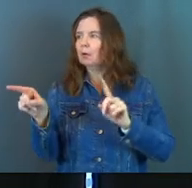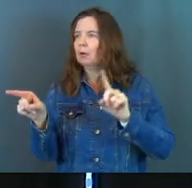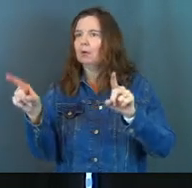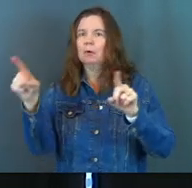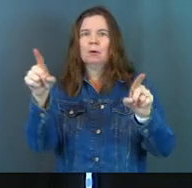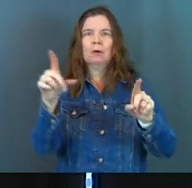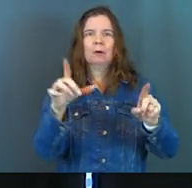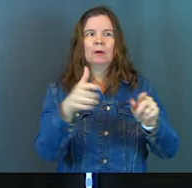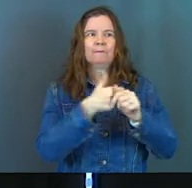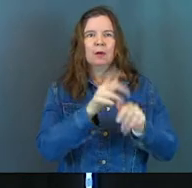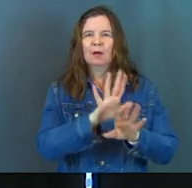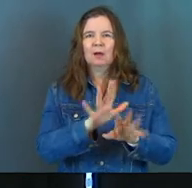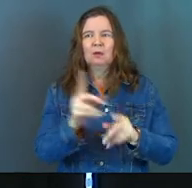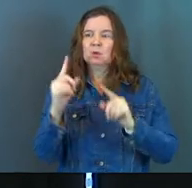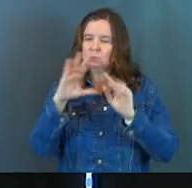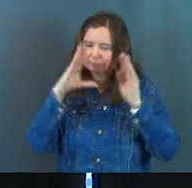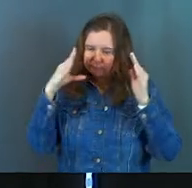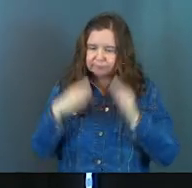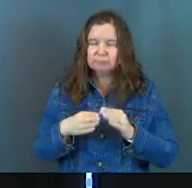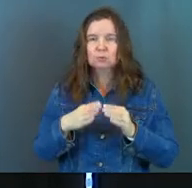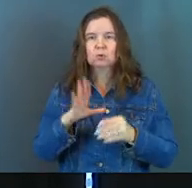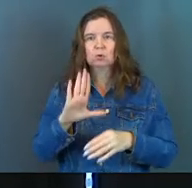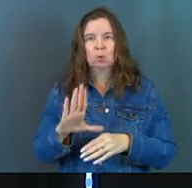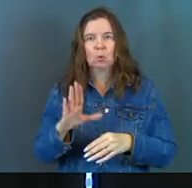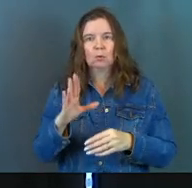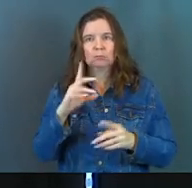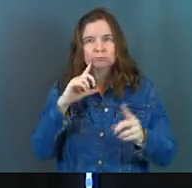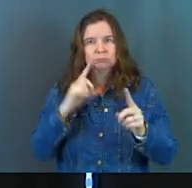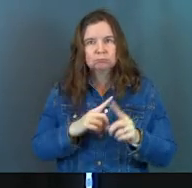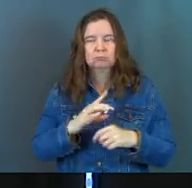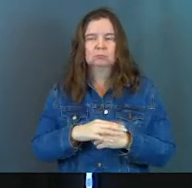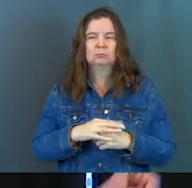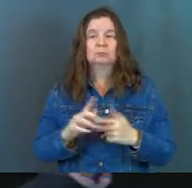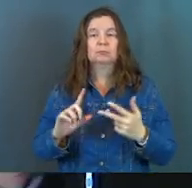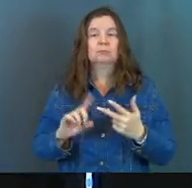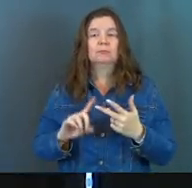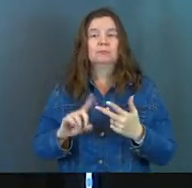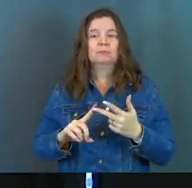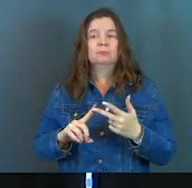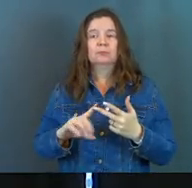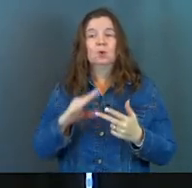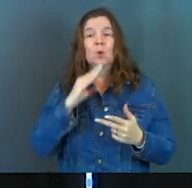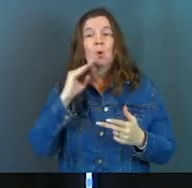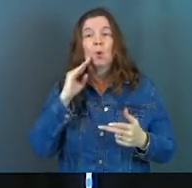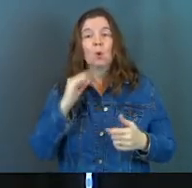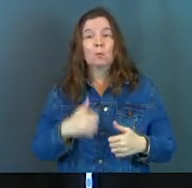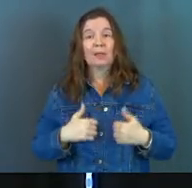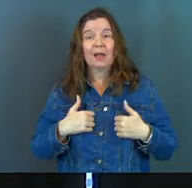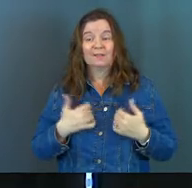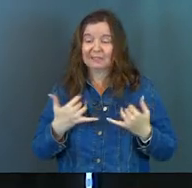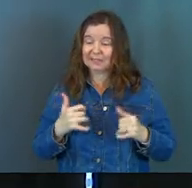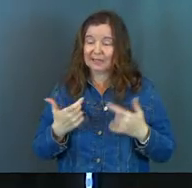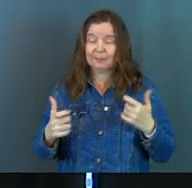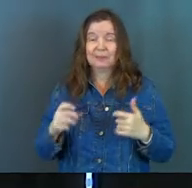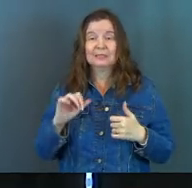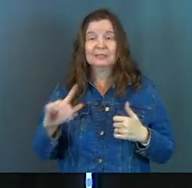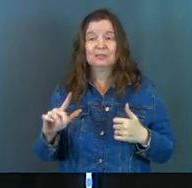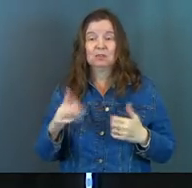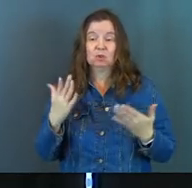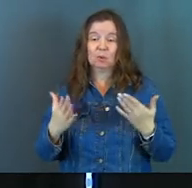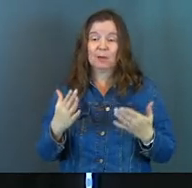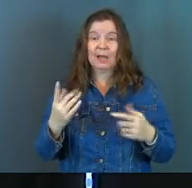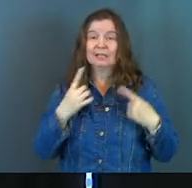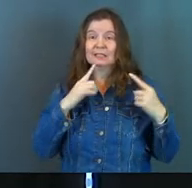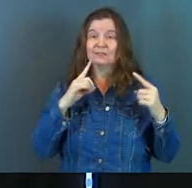You go in and you do what you came for. That's number two. Number three is home. What you do in your home life is a super big deal. You